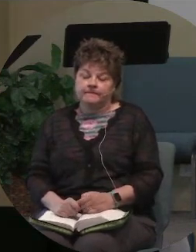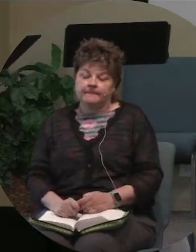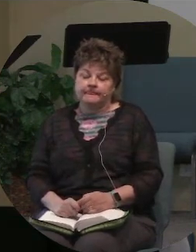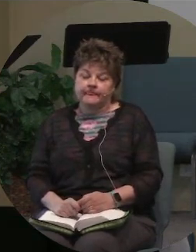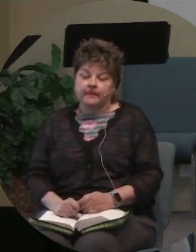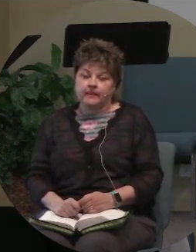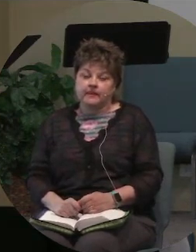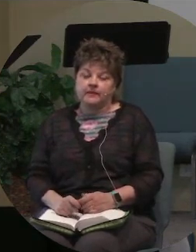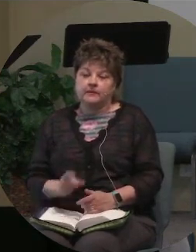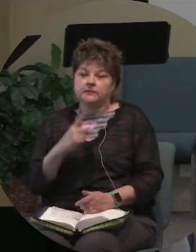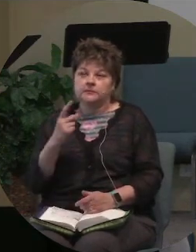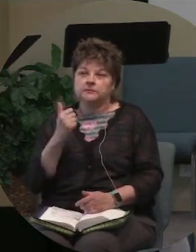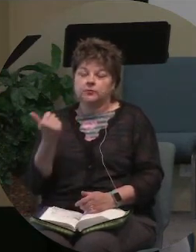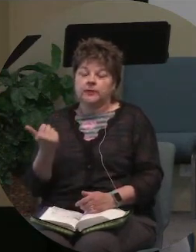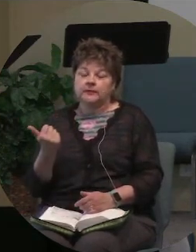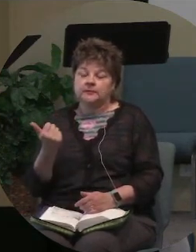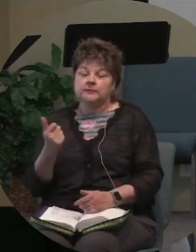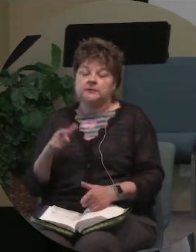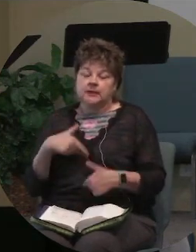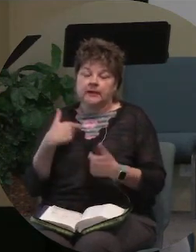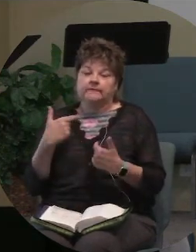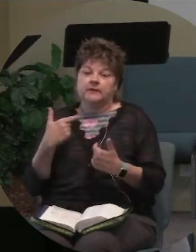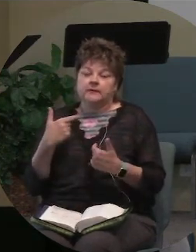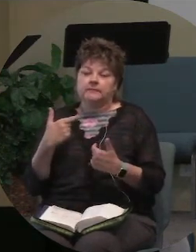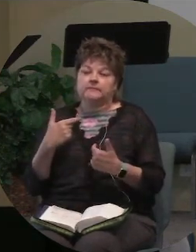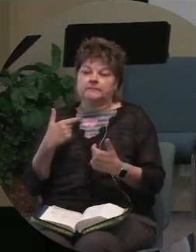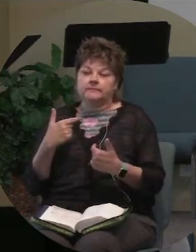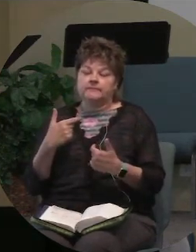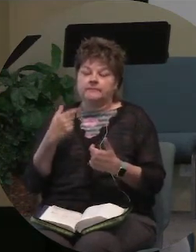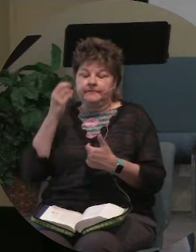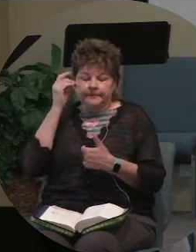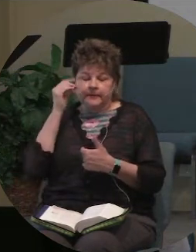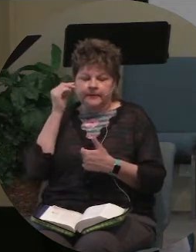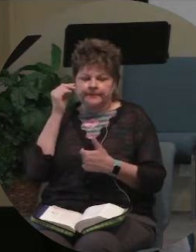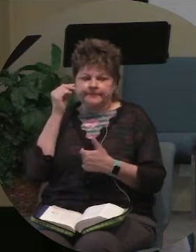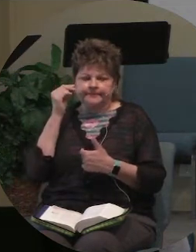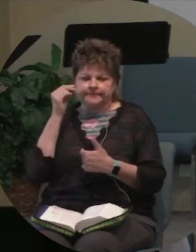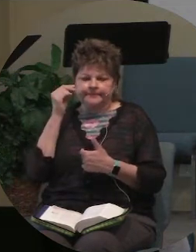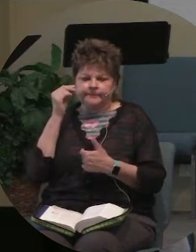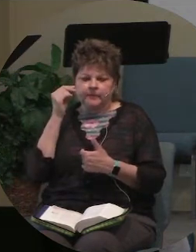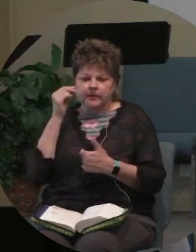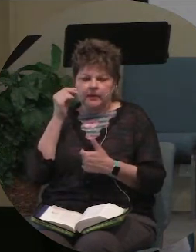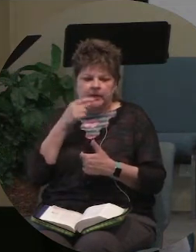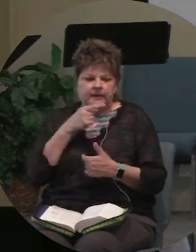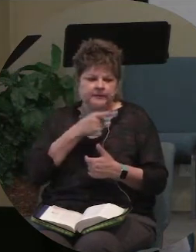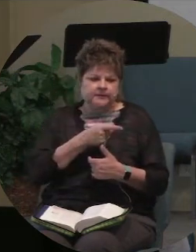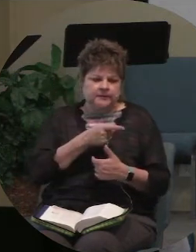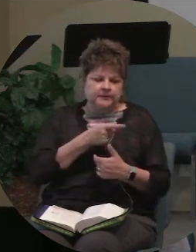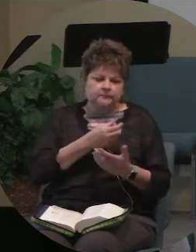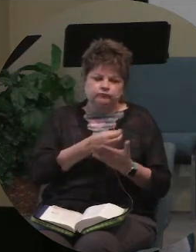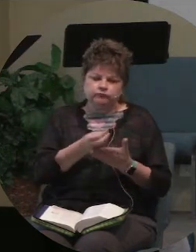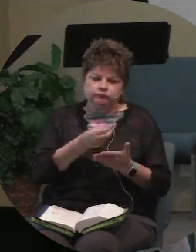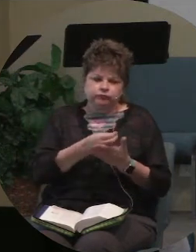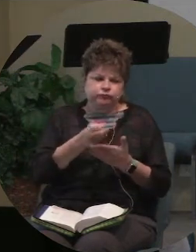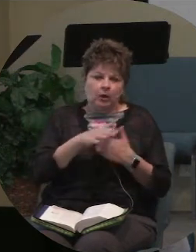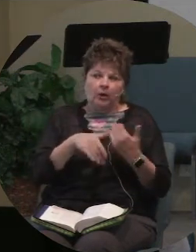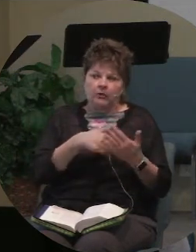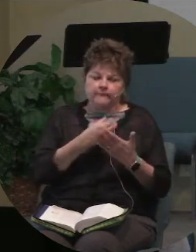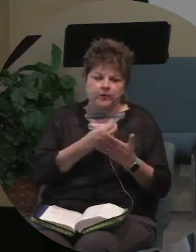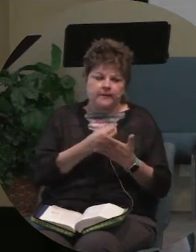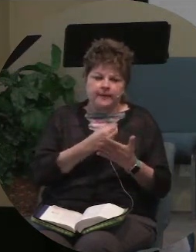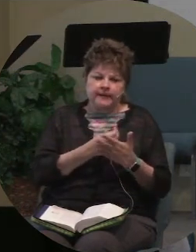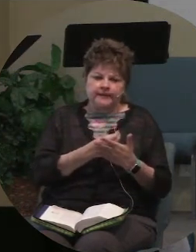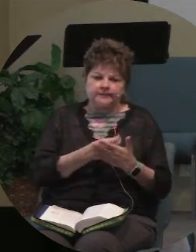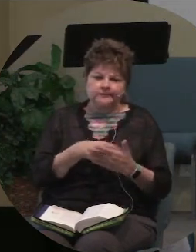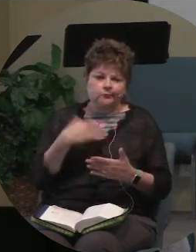in someone else's life. I mean, think about it. She'd spent all of her money trying to be healed. It said she was